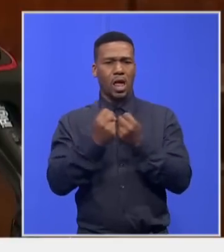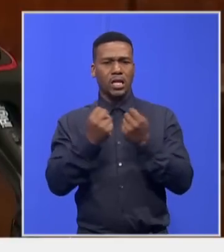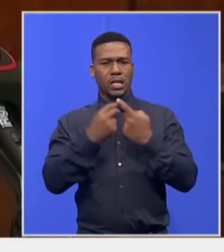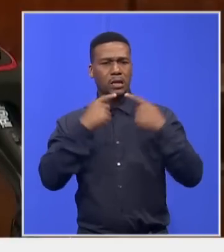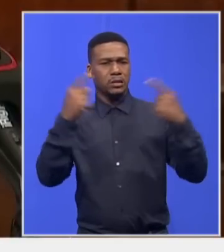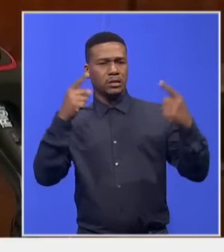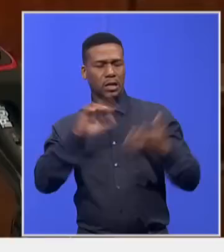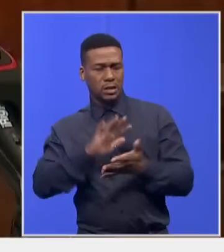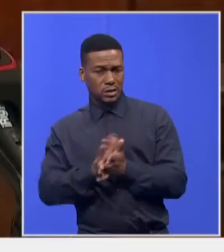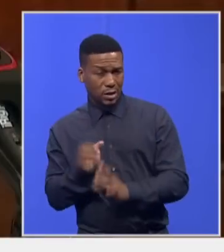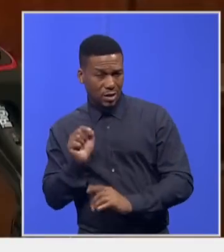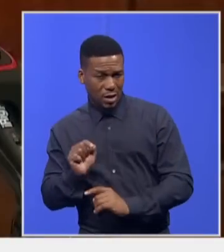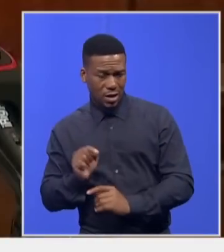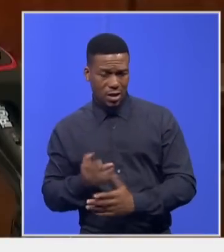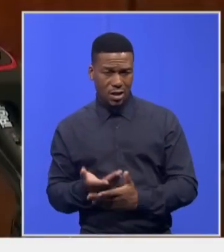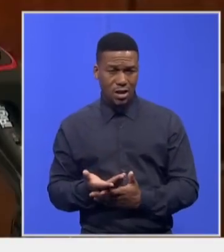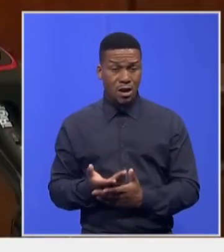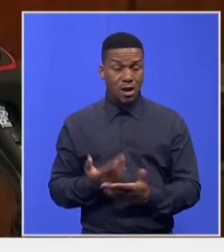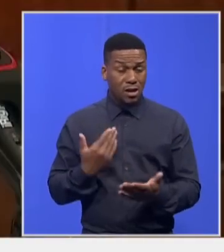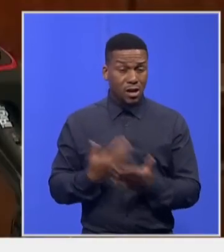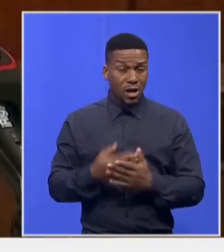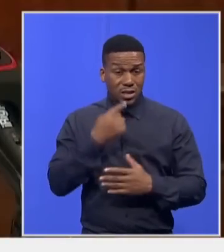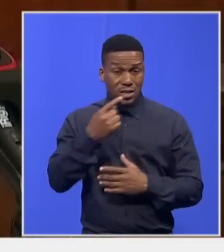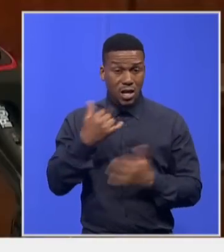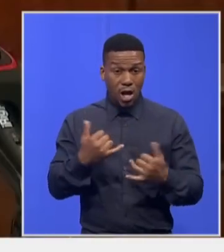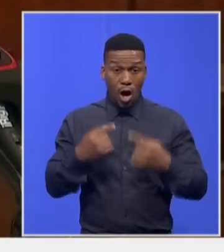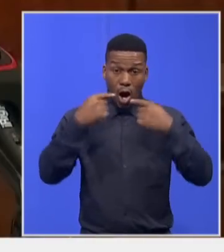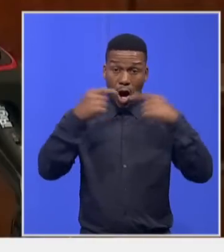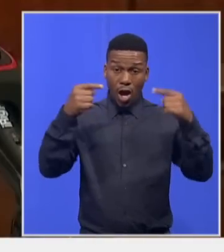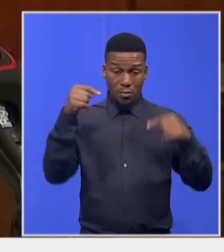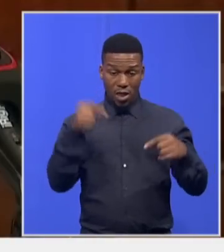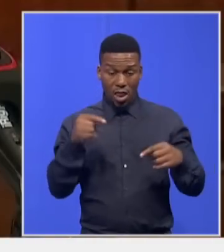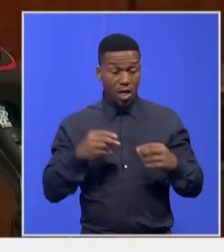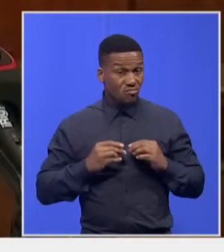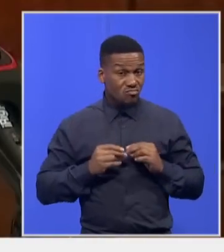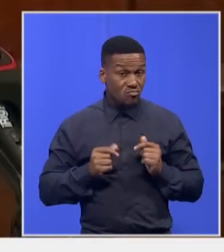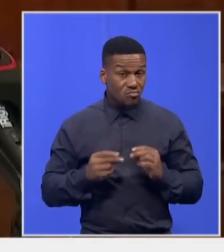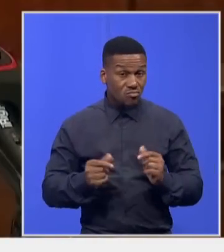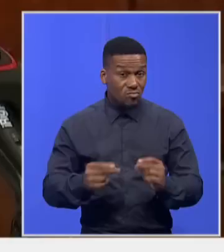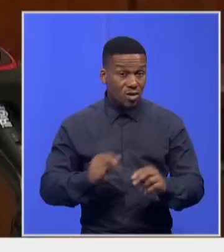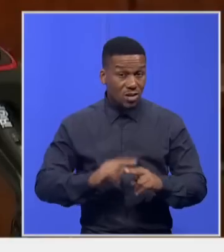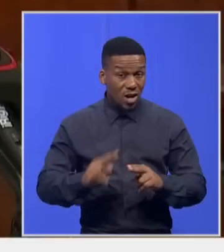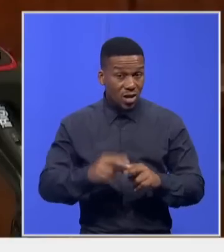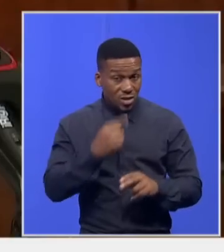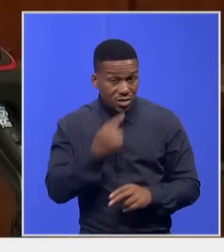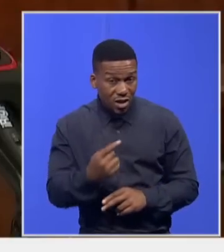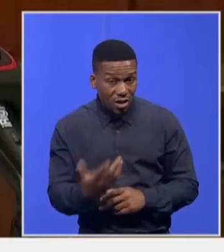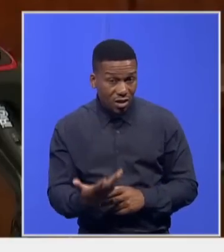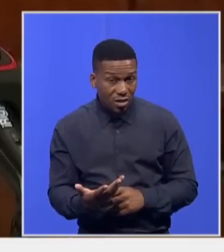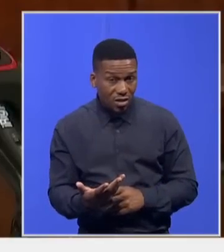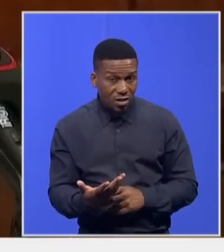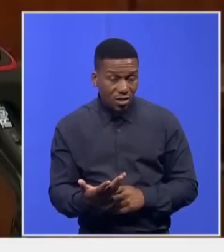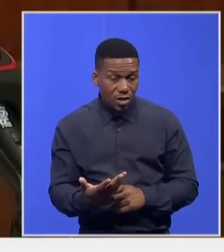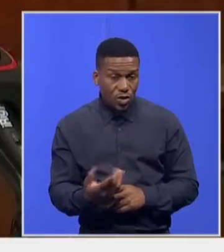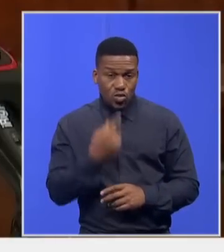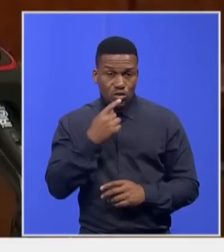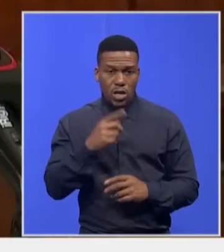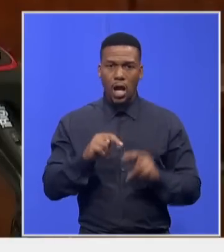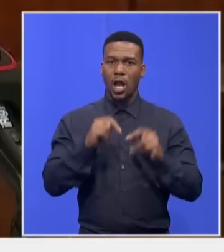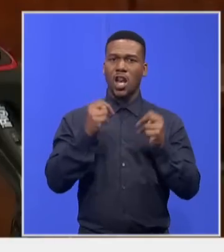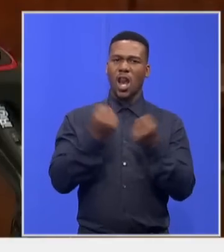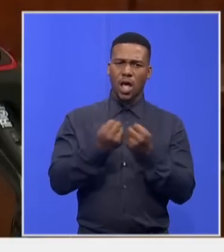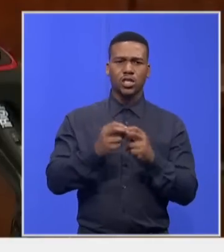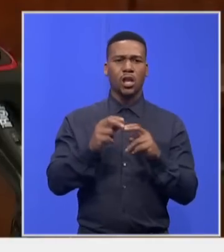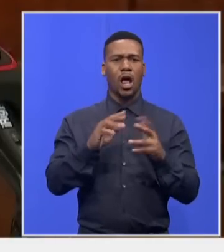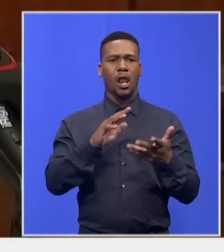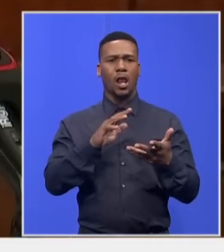could we say that this announcement was rushed of us as a country going into a national state of disaster